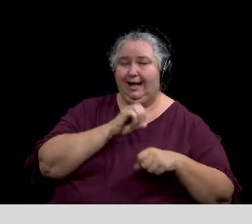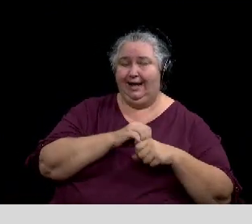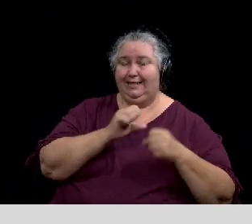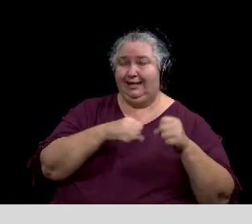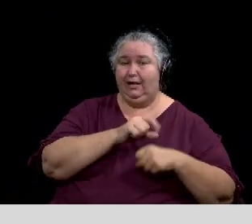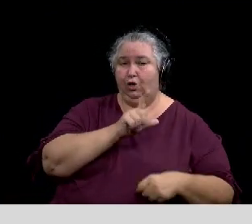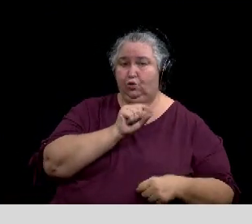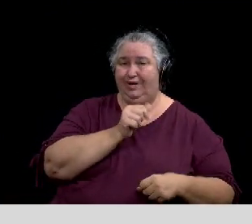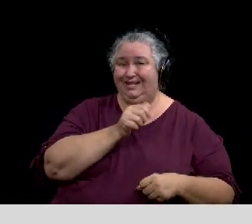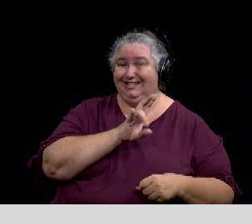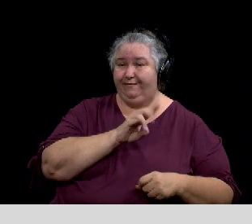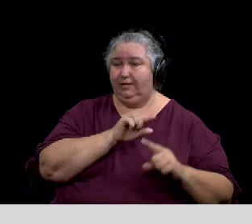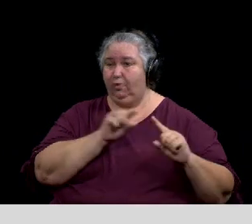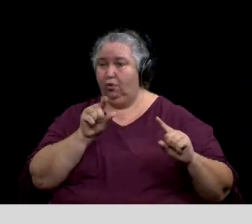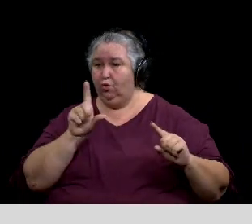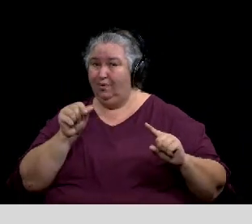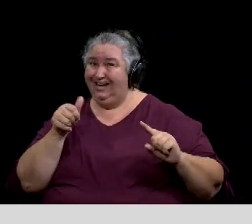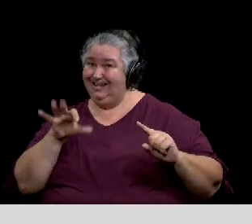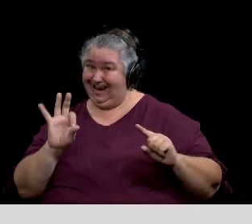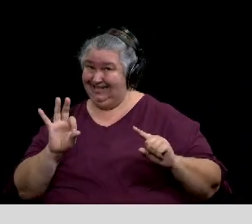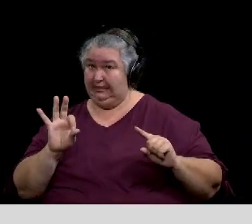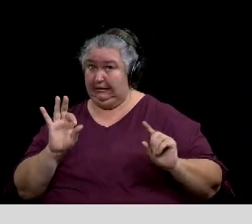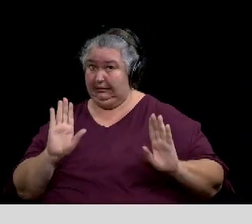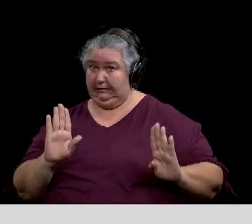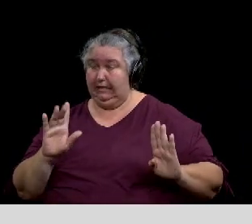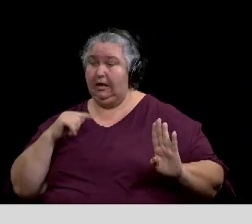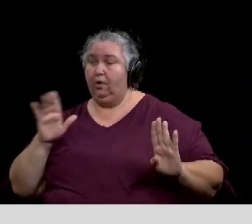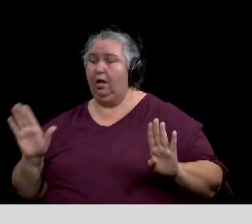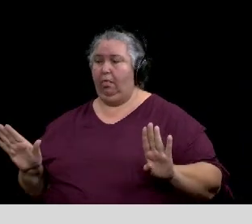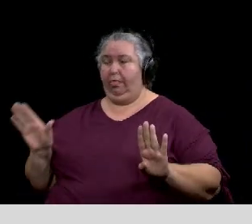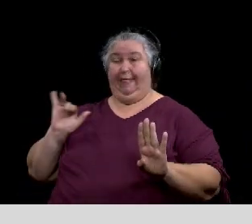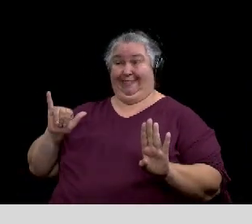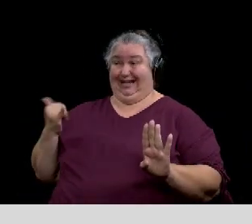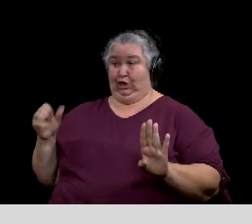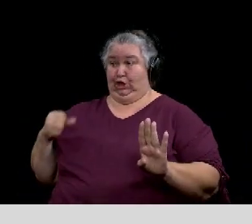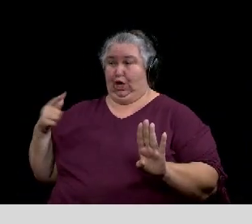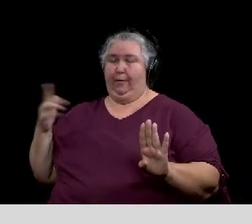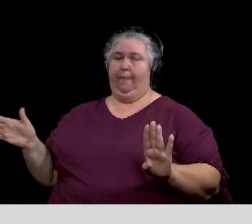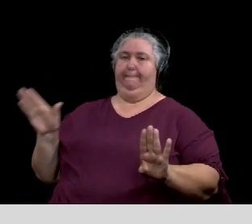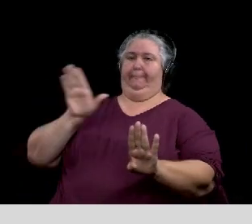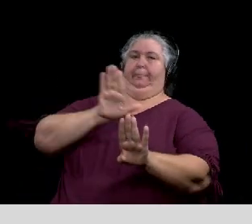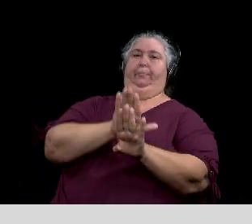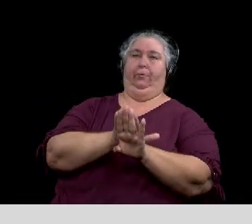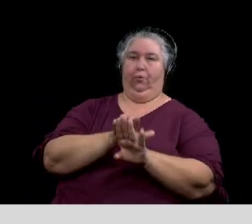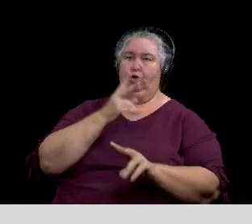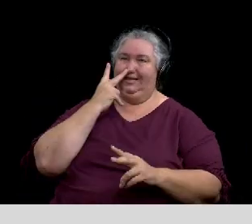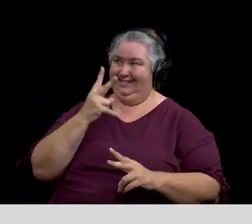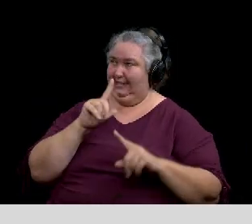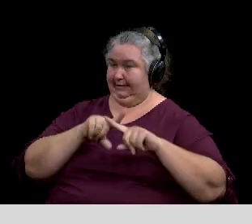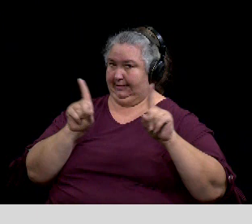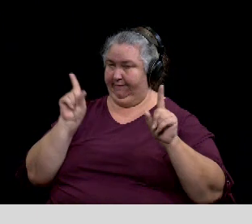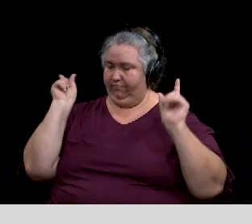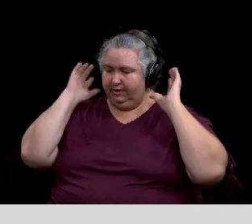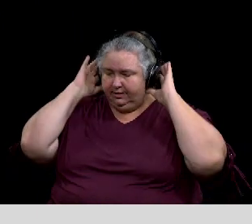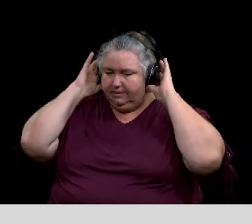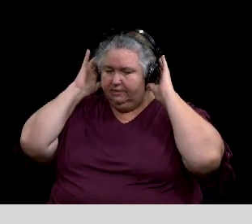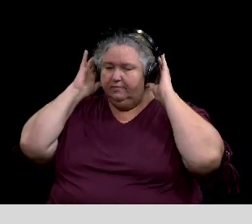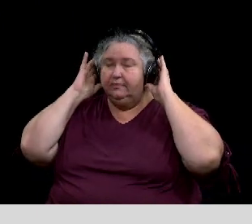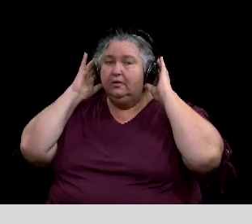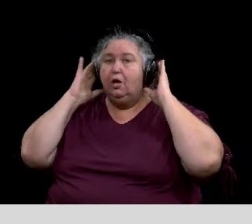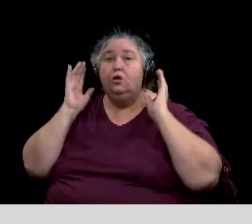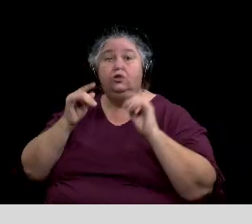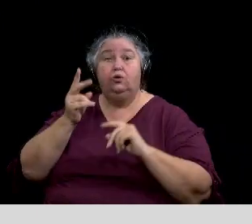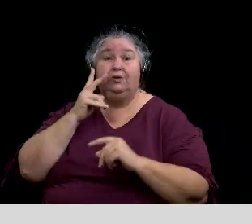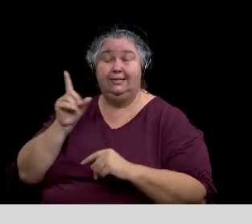to overlay on top of that this year, and you'll see some differences. So what you'll